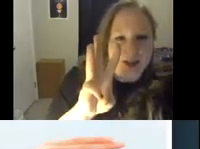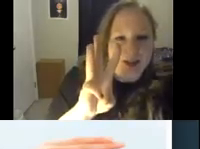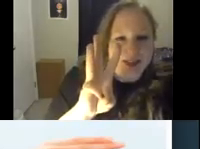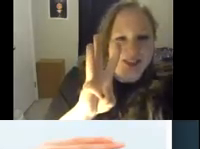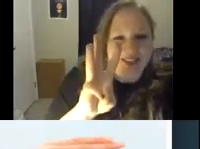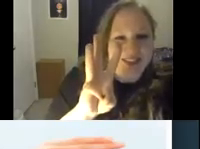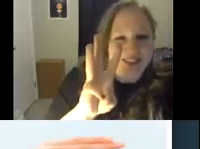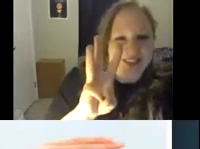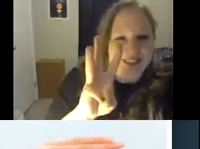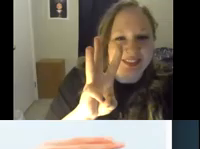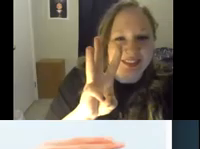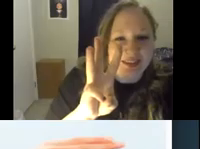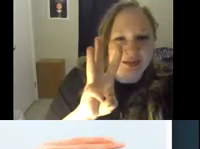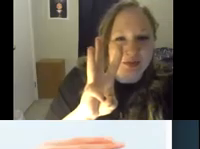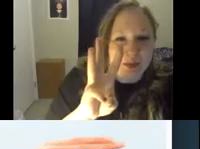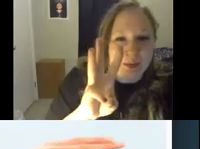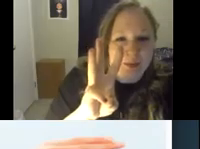W,